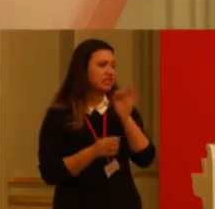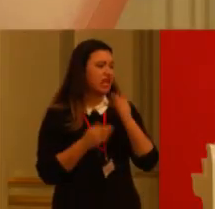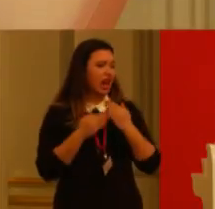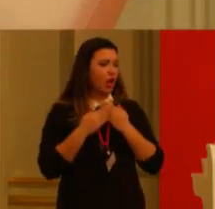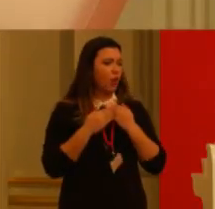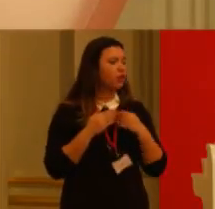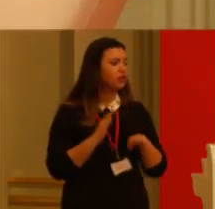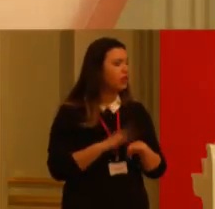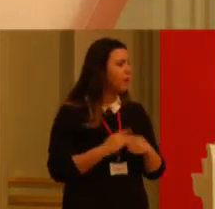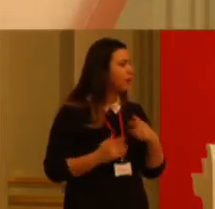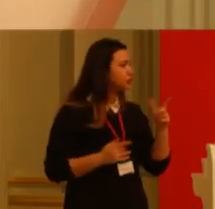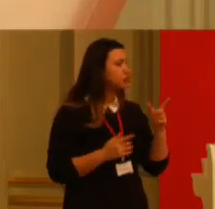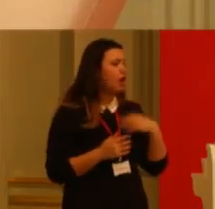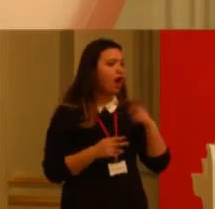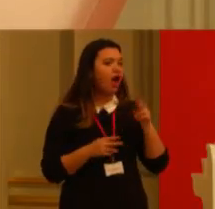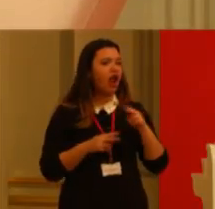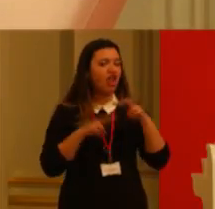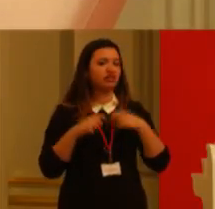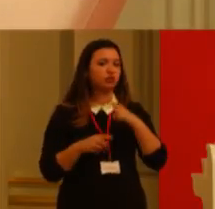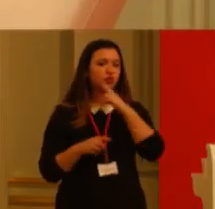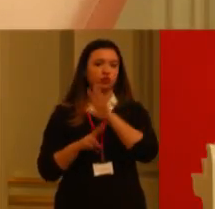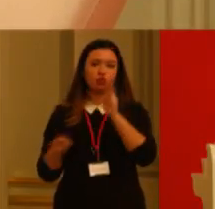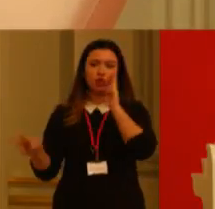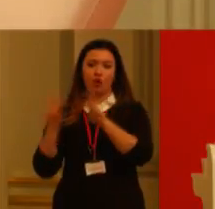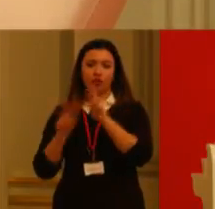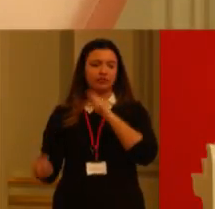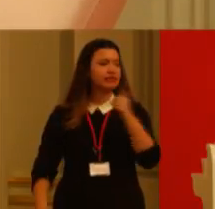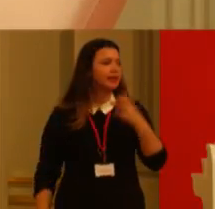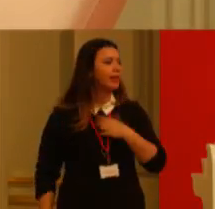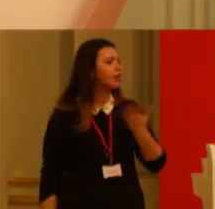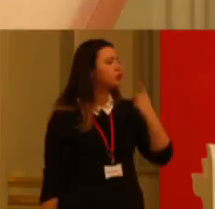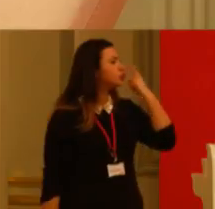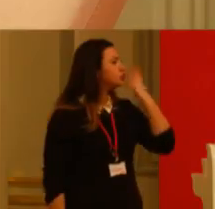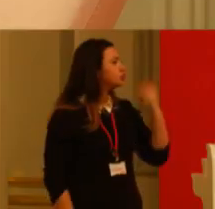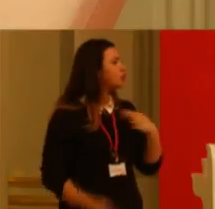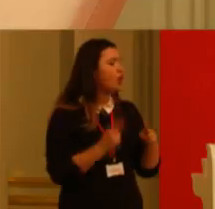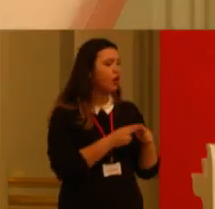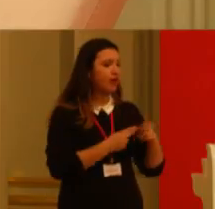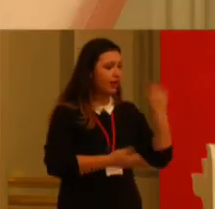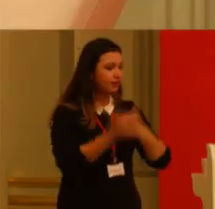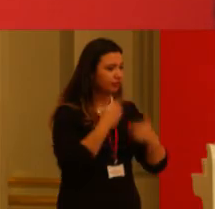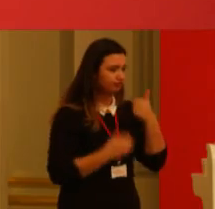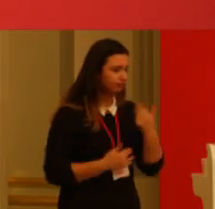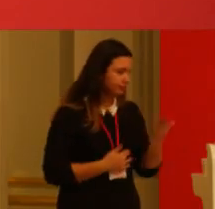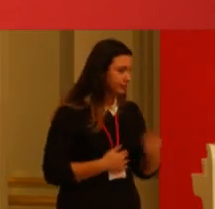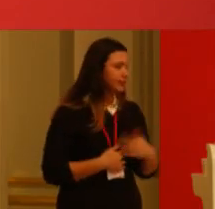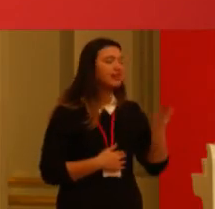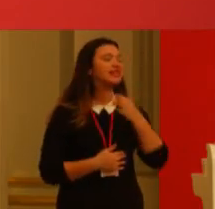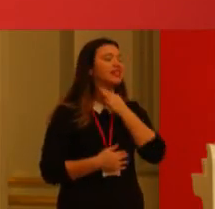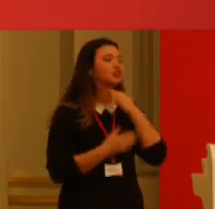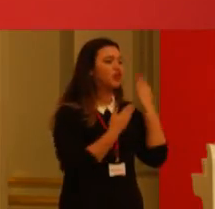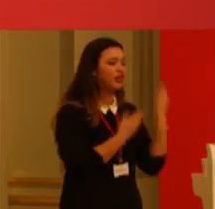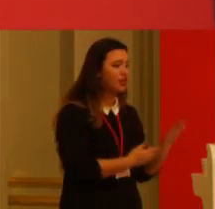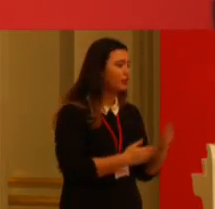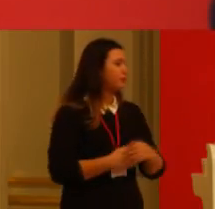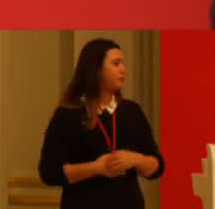stay silent and they keep it to themselves. That was what we saw in the research presented. Could you share with us some examples of that?